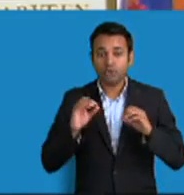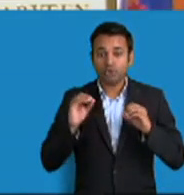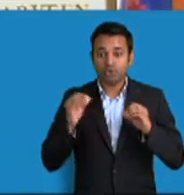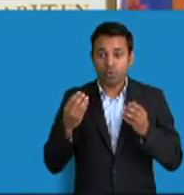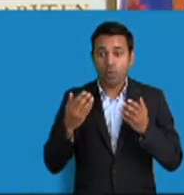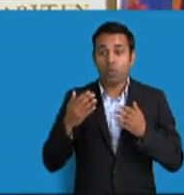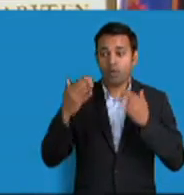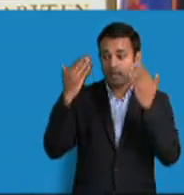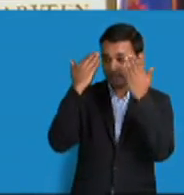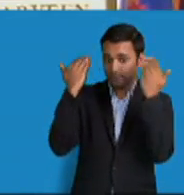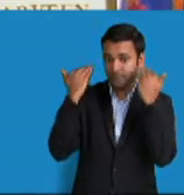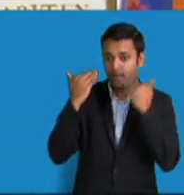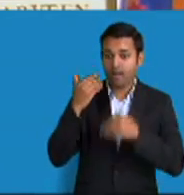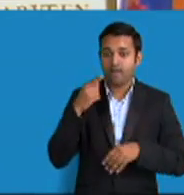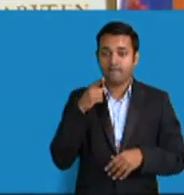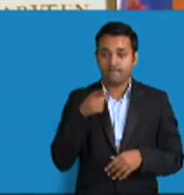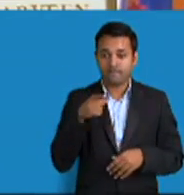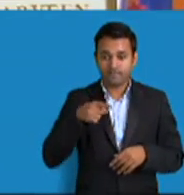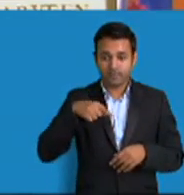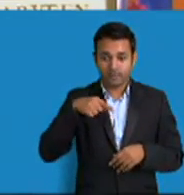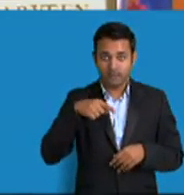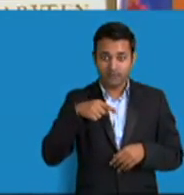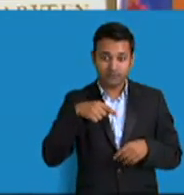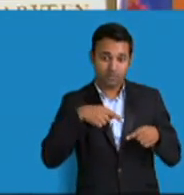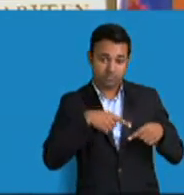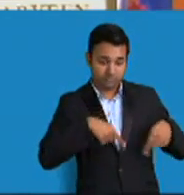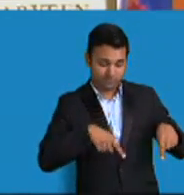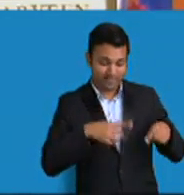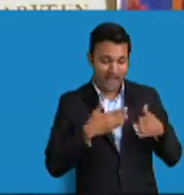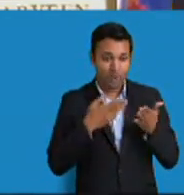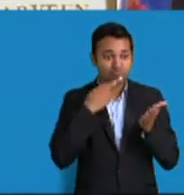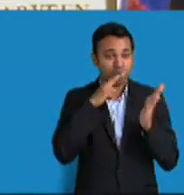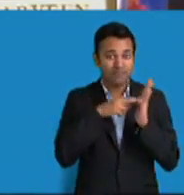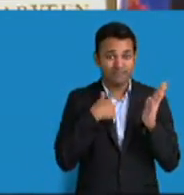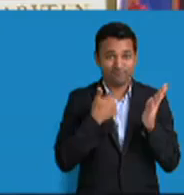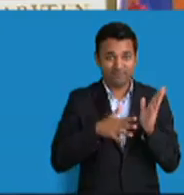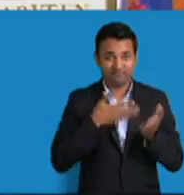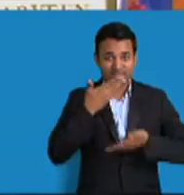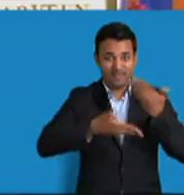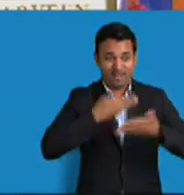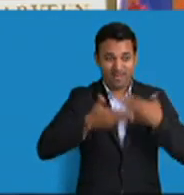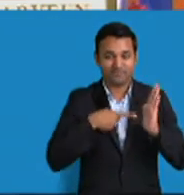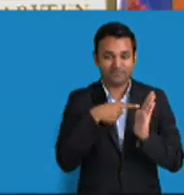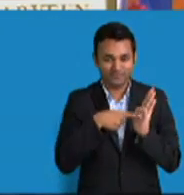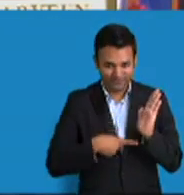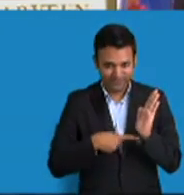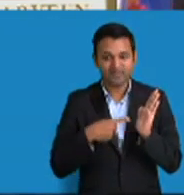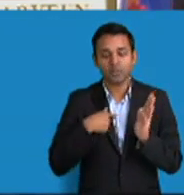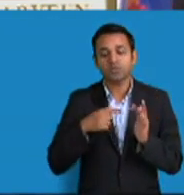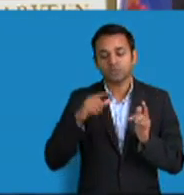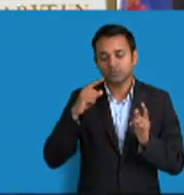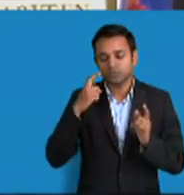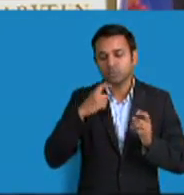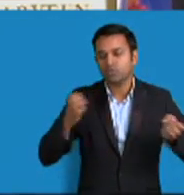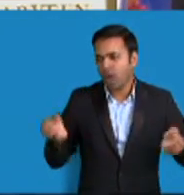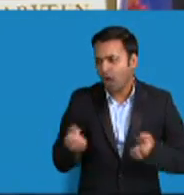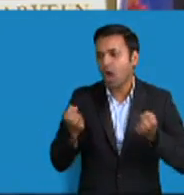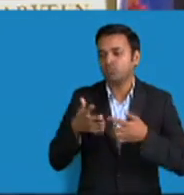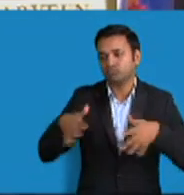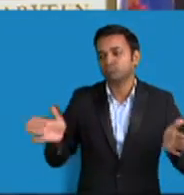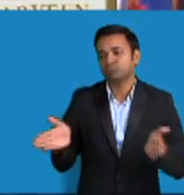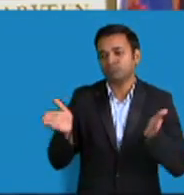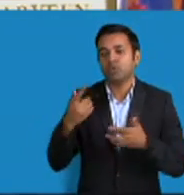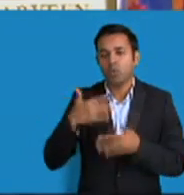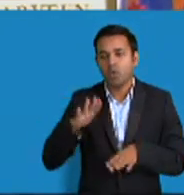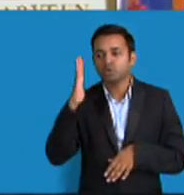is how we were able to recognize, incentivize, and motivate the schools, heads of schools and teachers, and